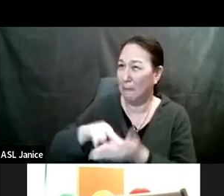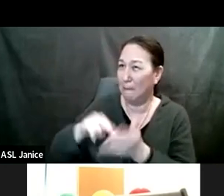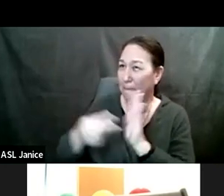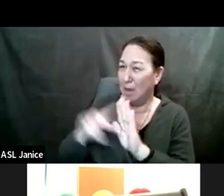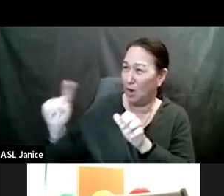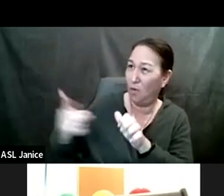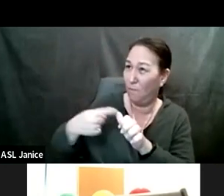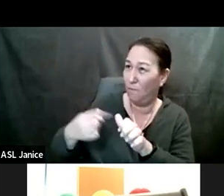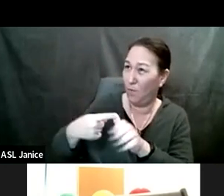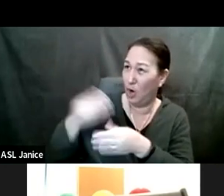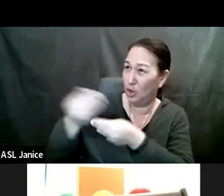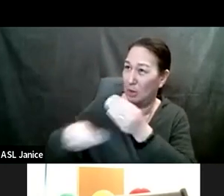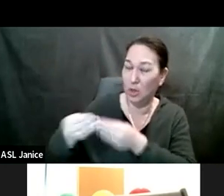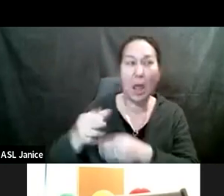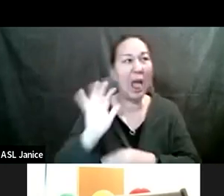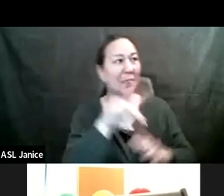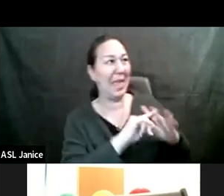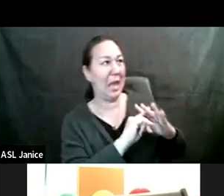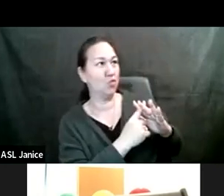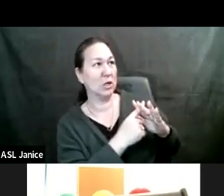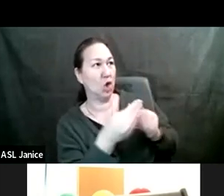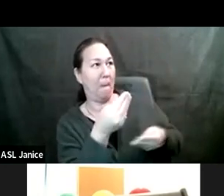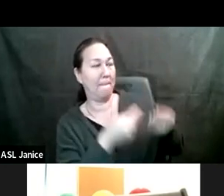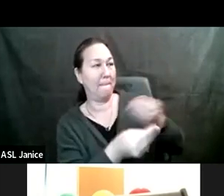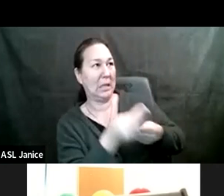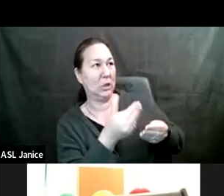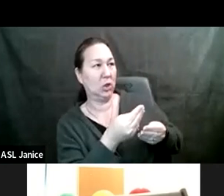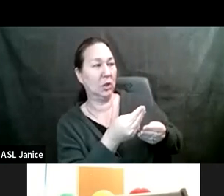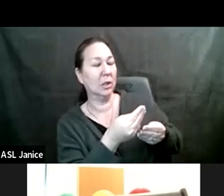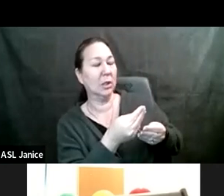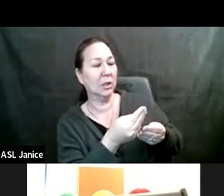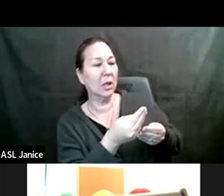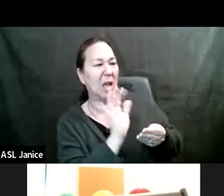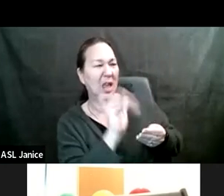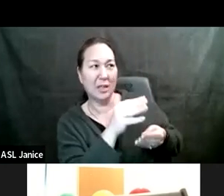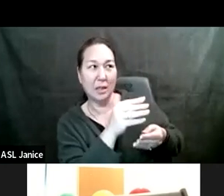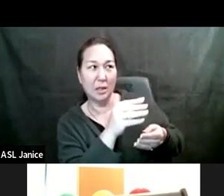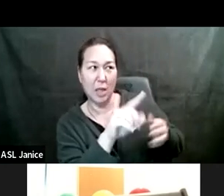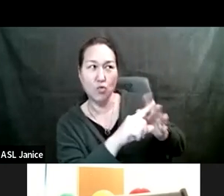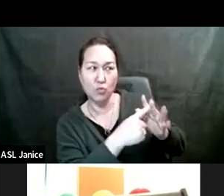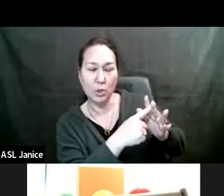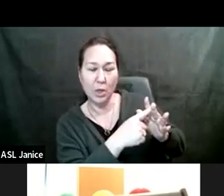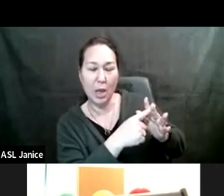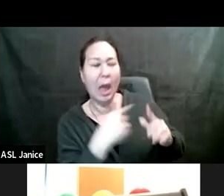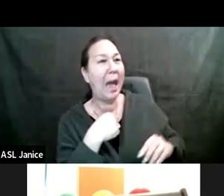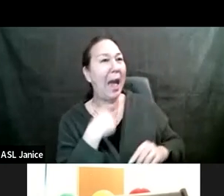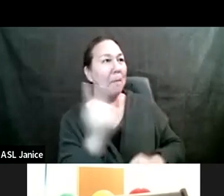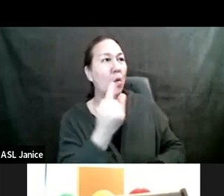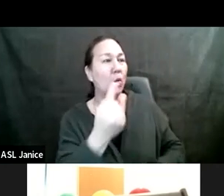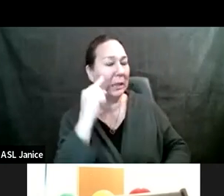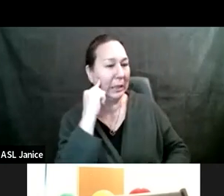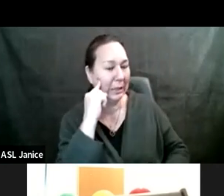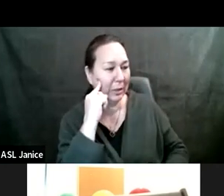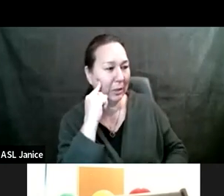the original budget uh president the original budget because all I'm hearing is what all I'm hearing